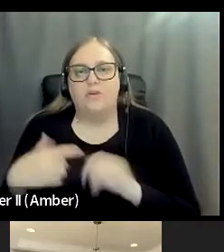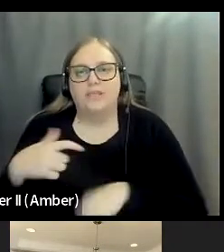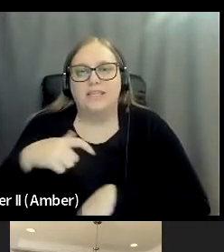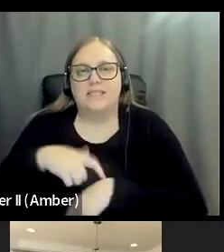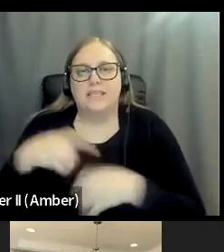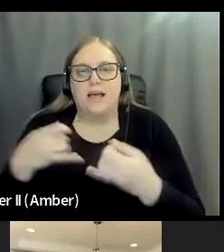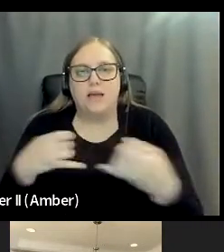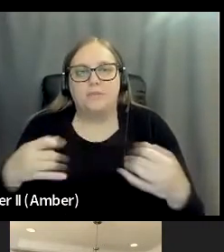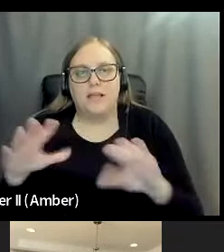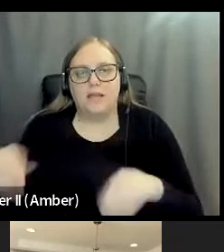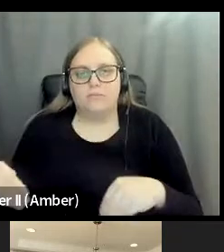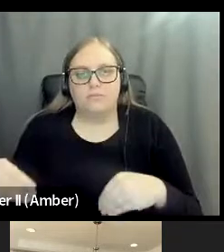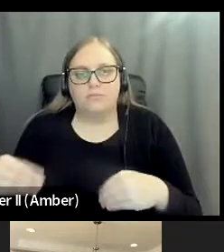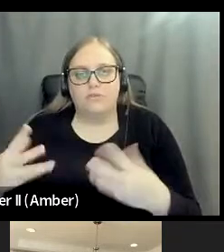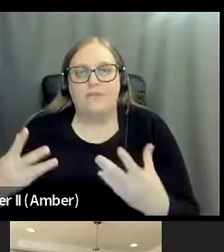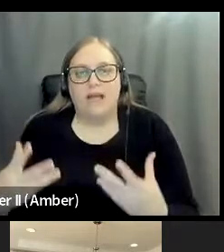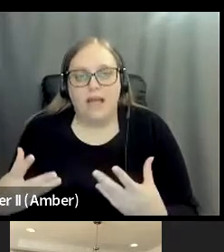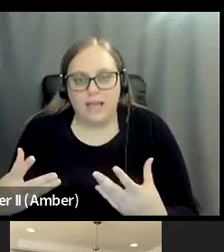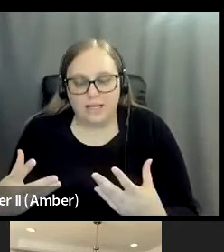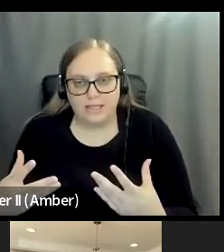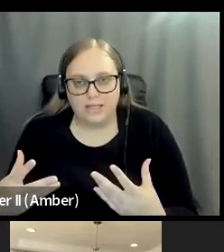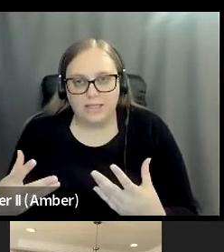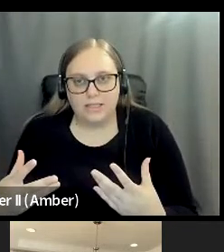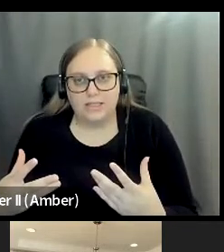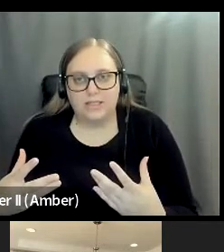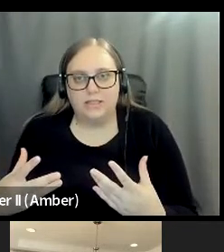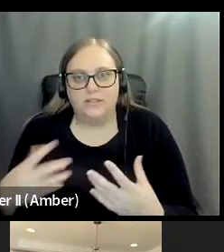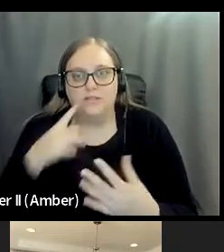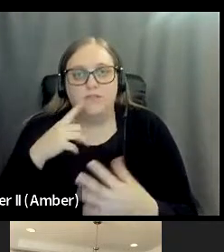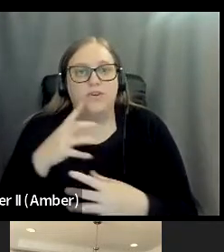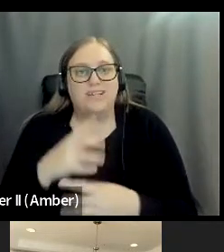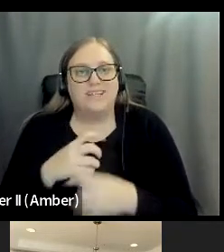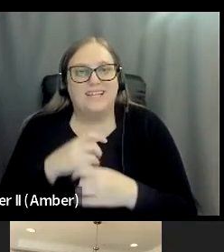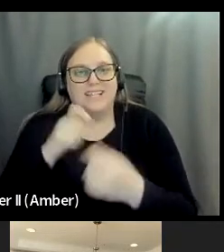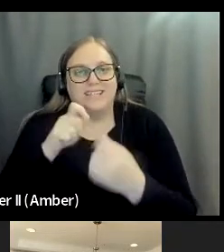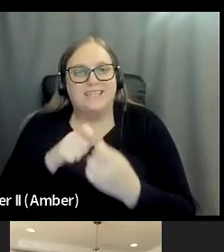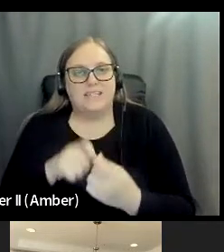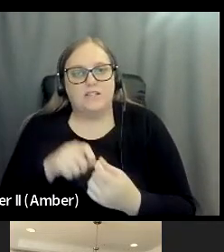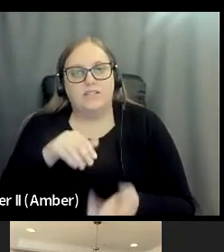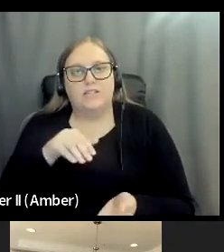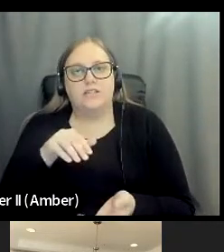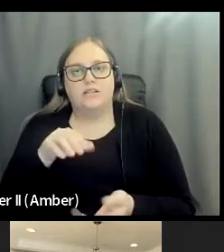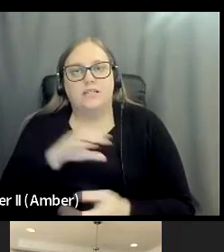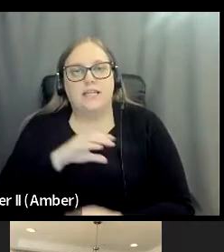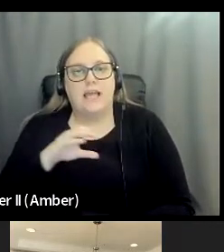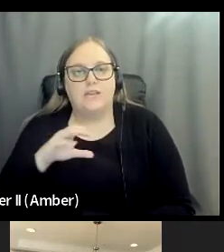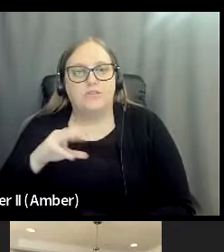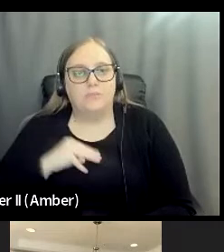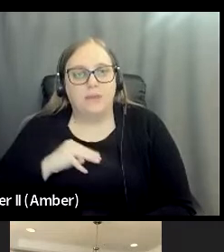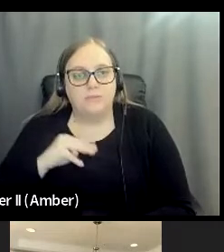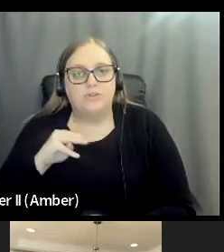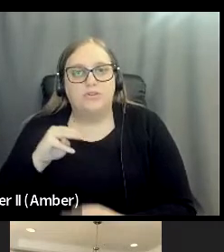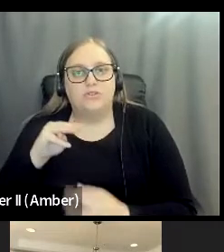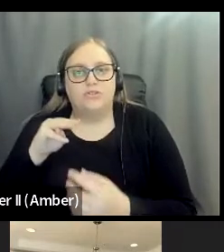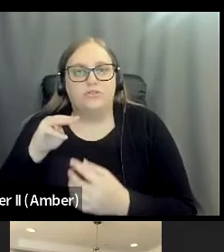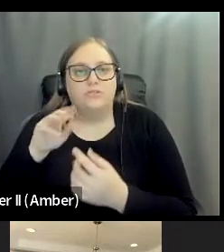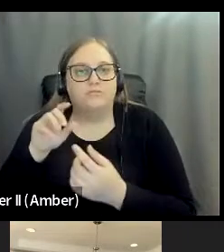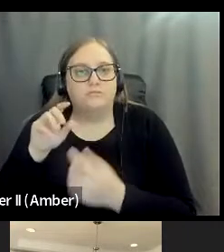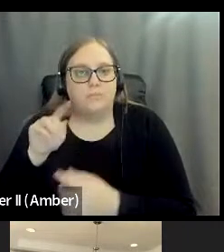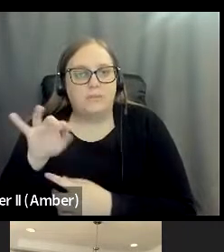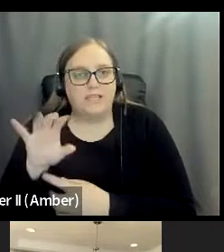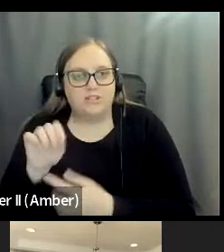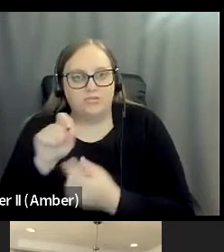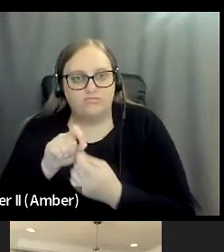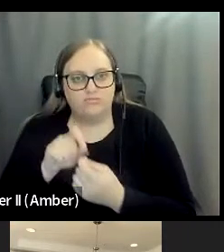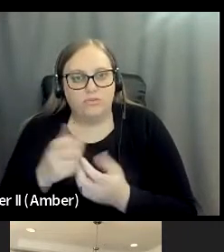timeline provided in getting the details that Councilmember Pinto requested of the executive. It sounded like the request was